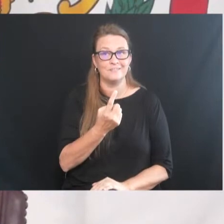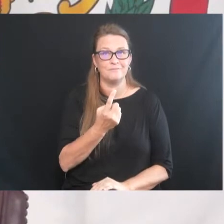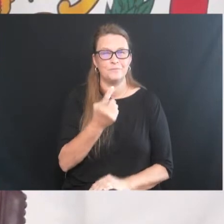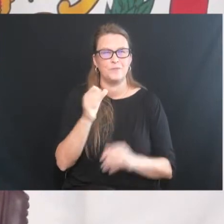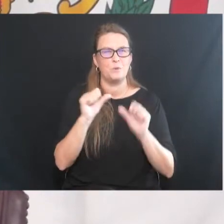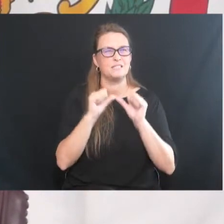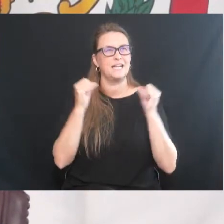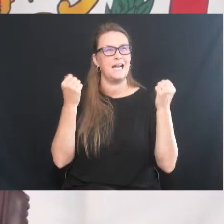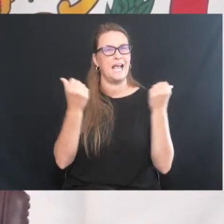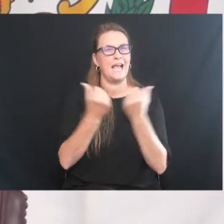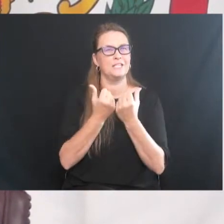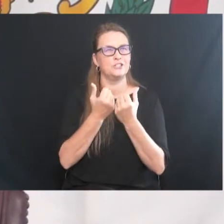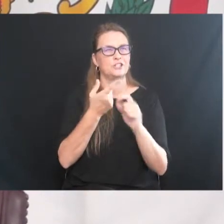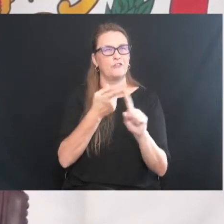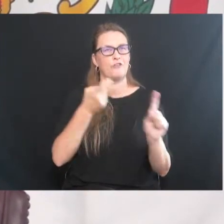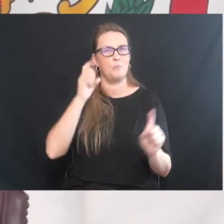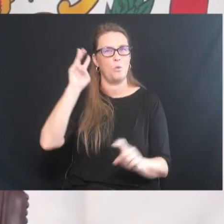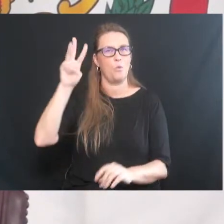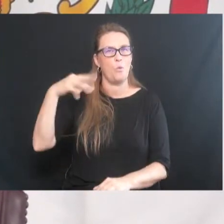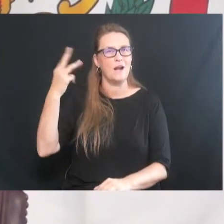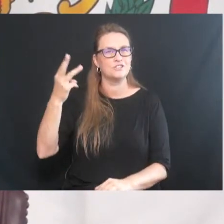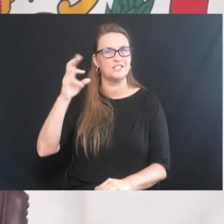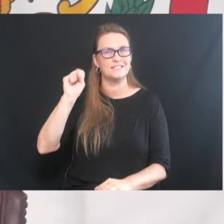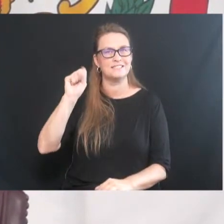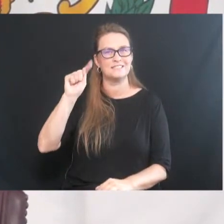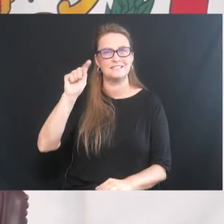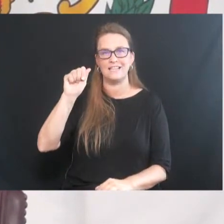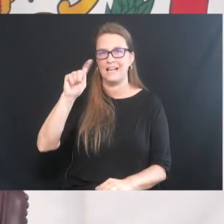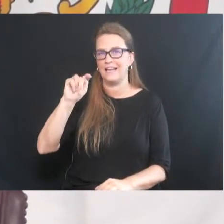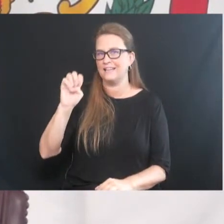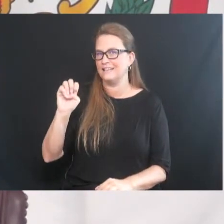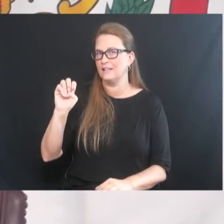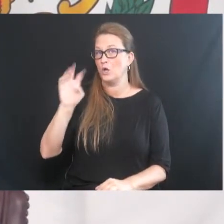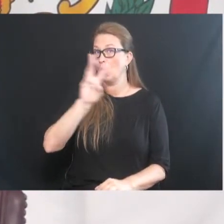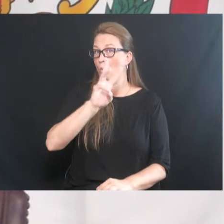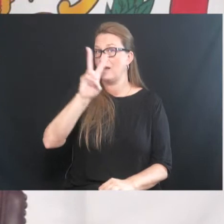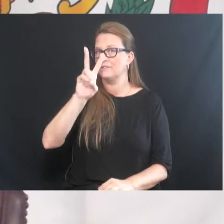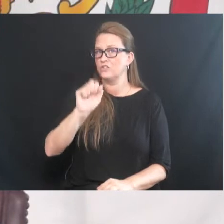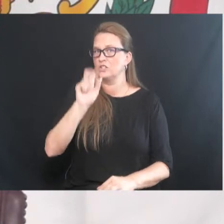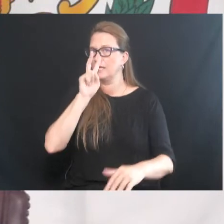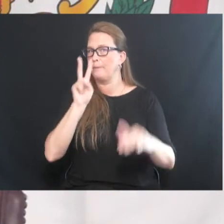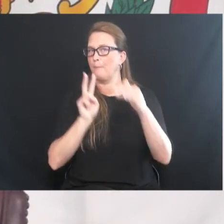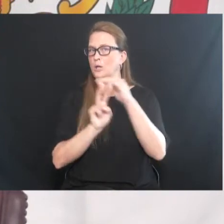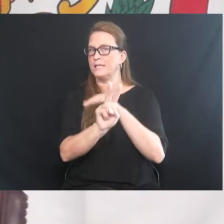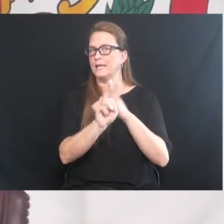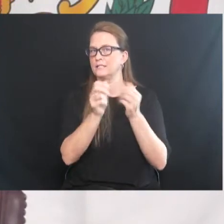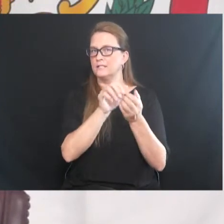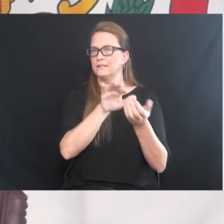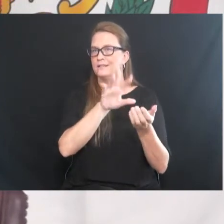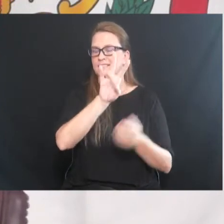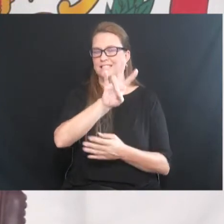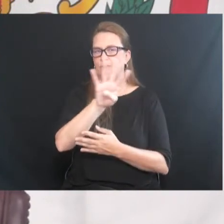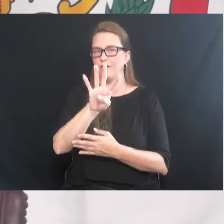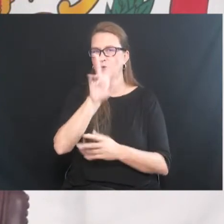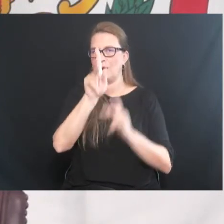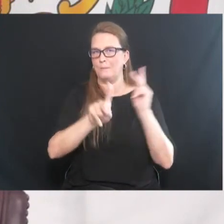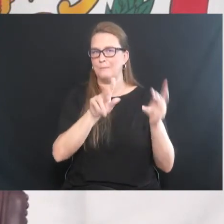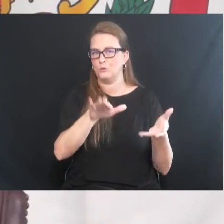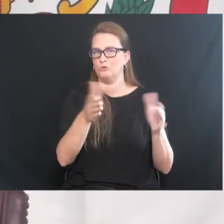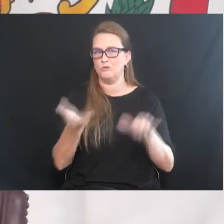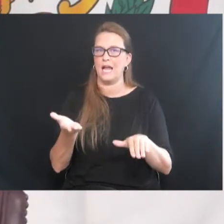agency out of Washington State, and they said West Virginia is predicted to lose 74 people in this